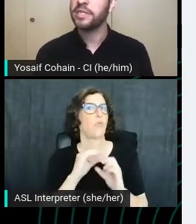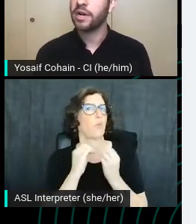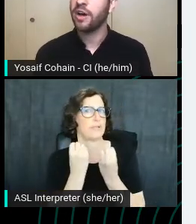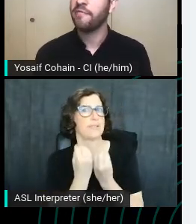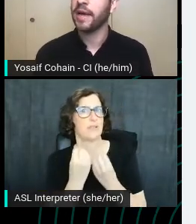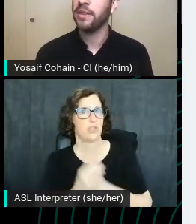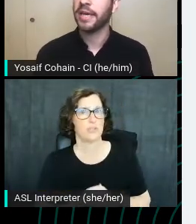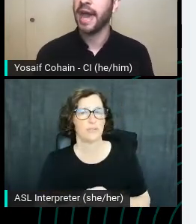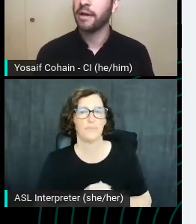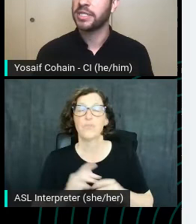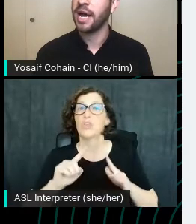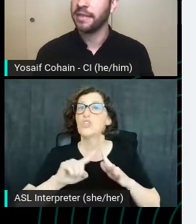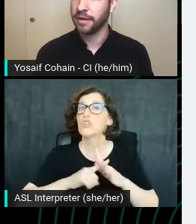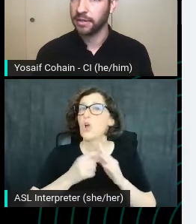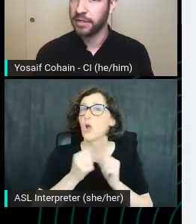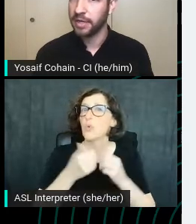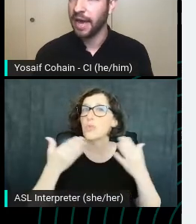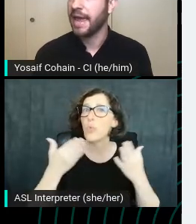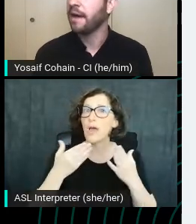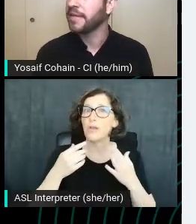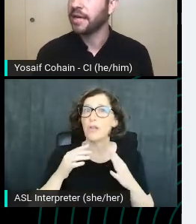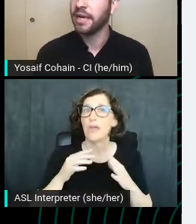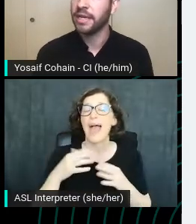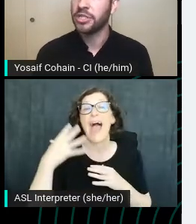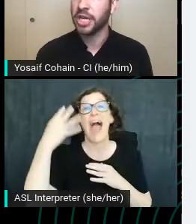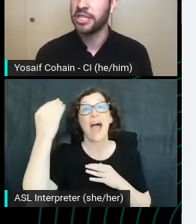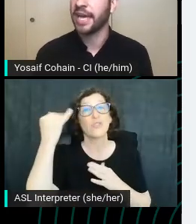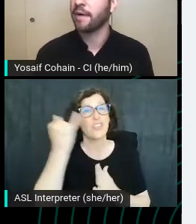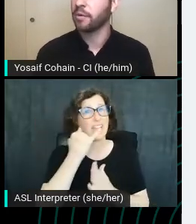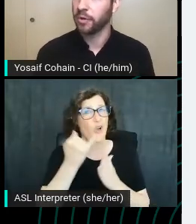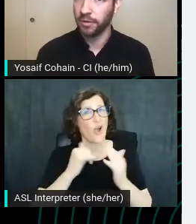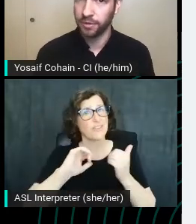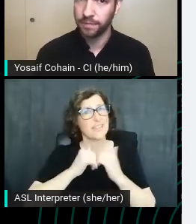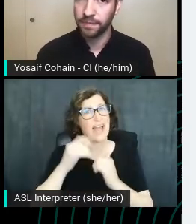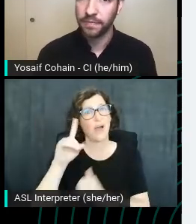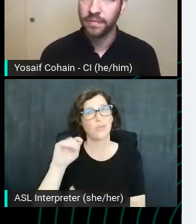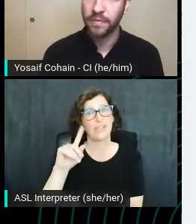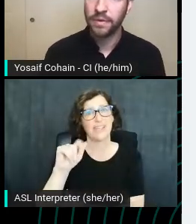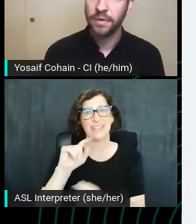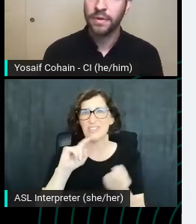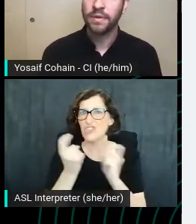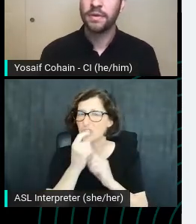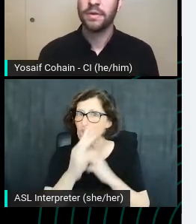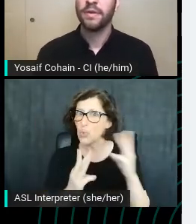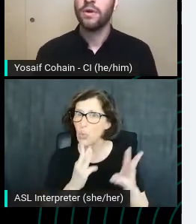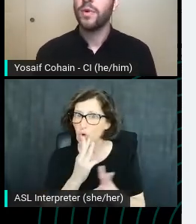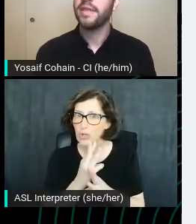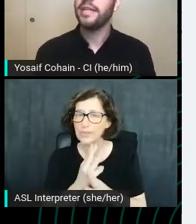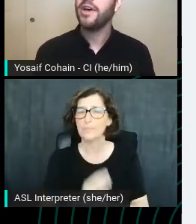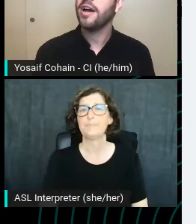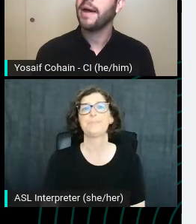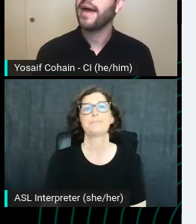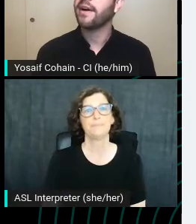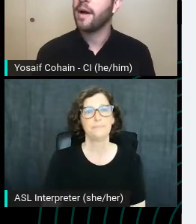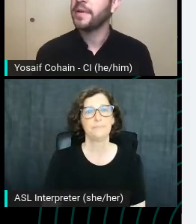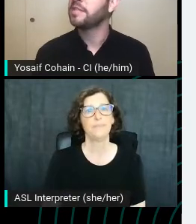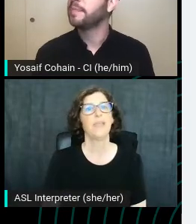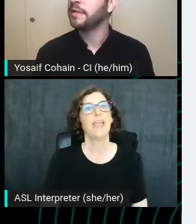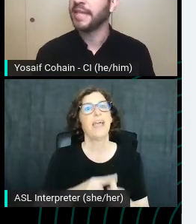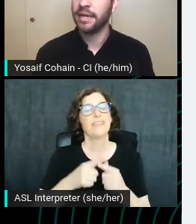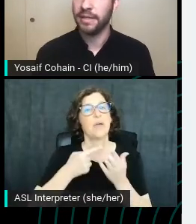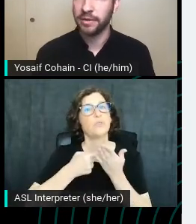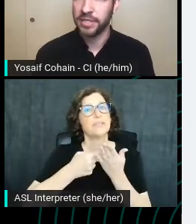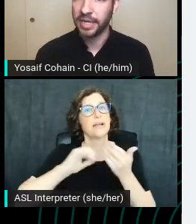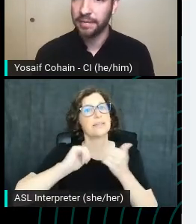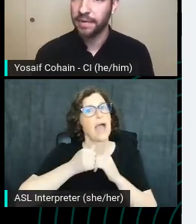going to start off by looking outside the arts and how data is changing our world. We'll then talk about how companies